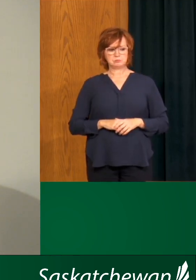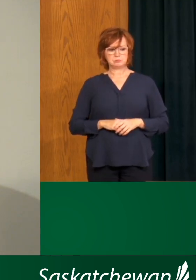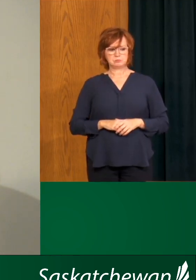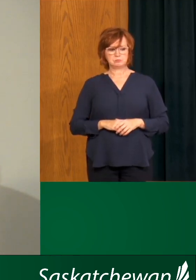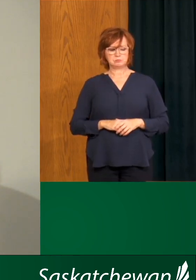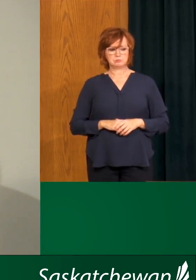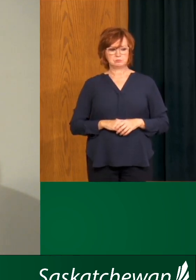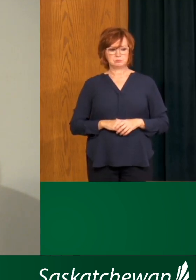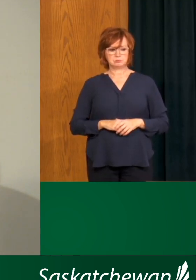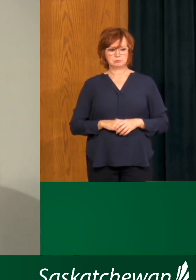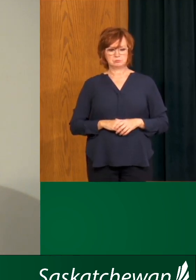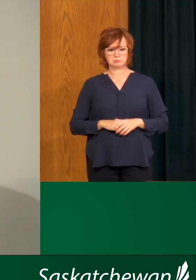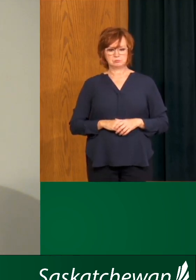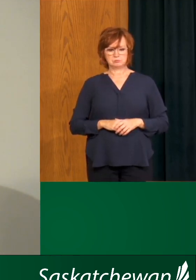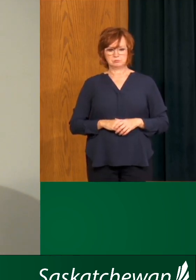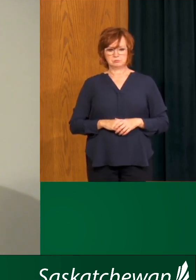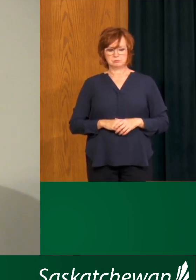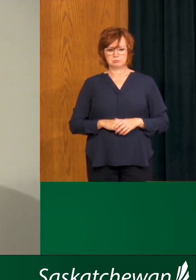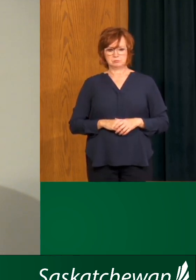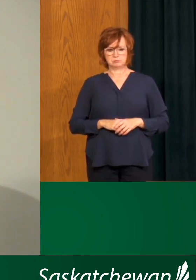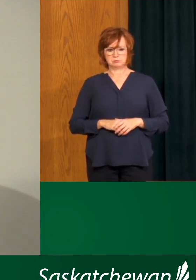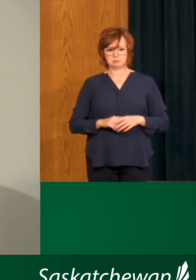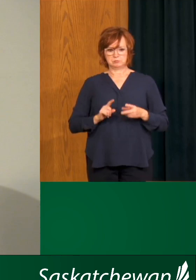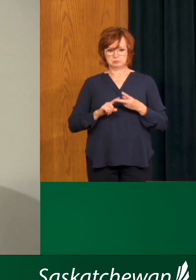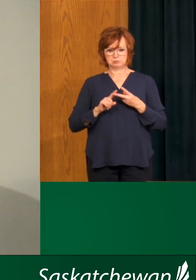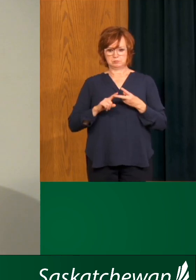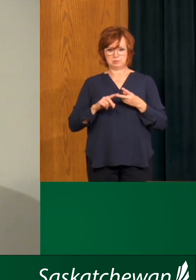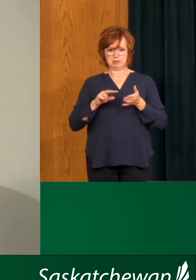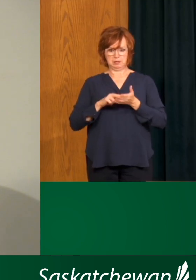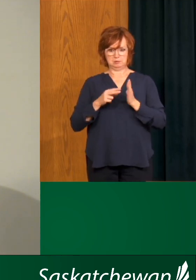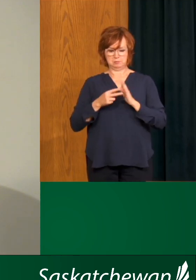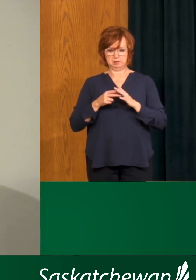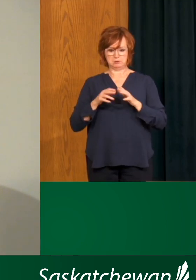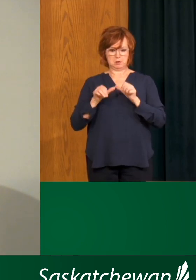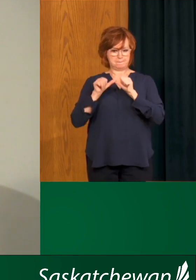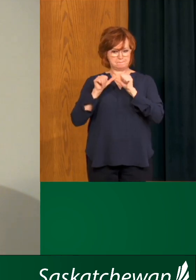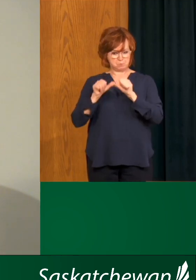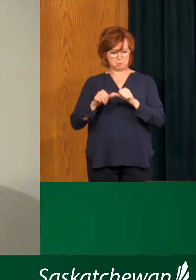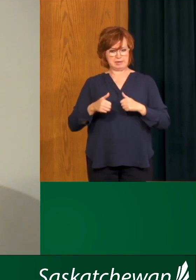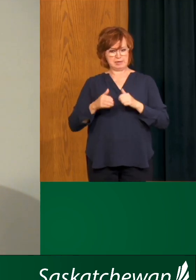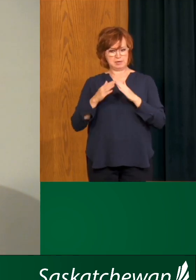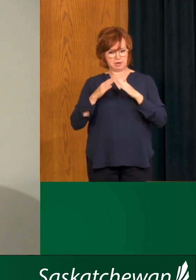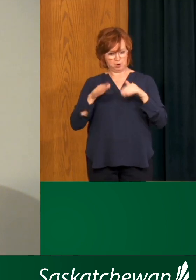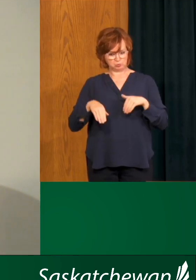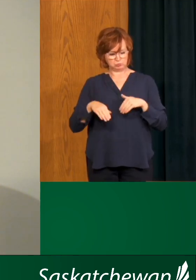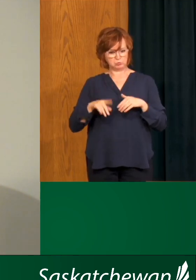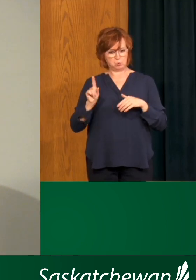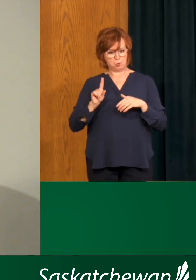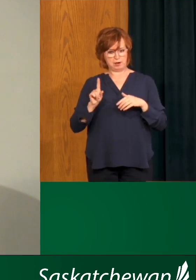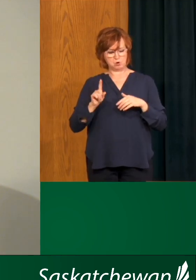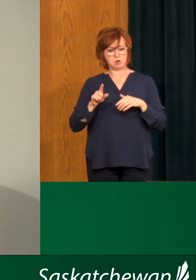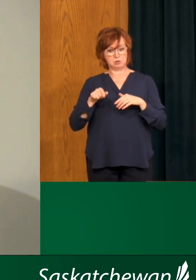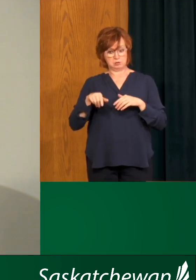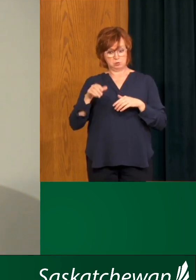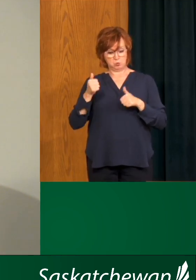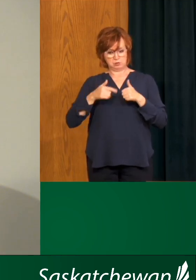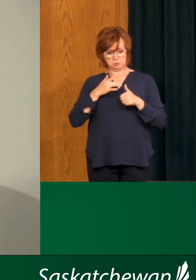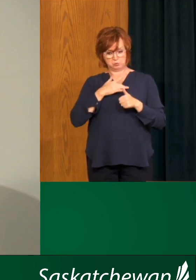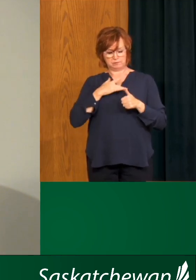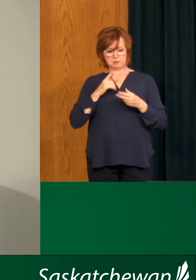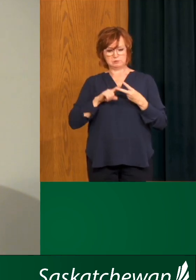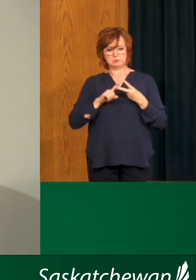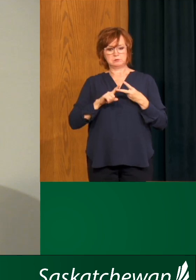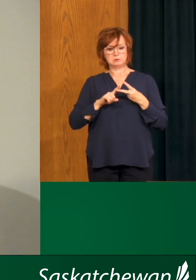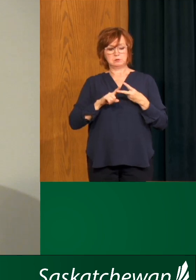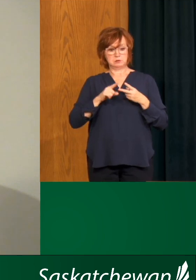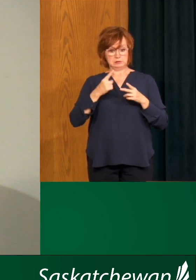your permanent residence? Where were you when you got tested? And then of course, if someone is unwell, they should